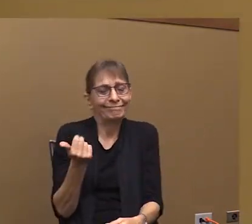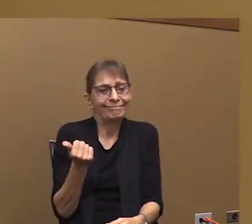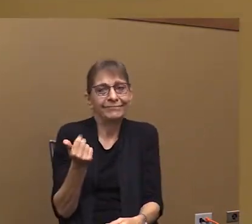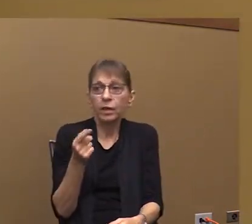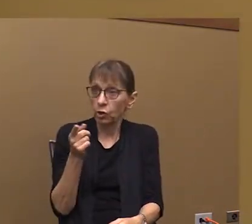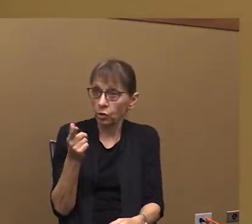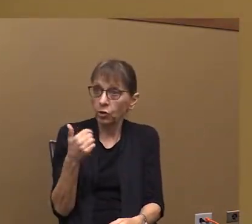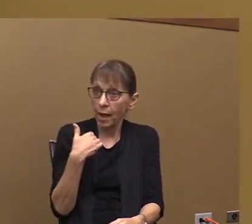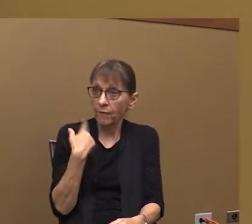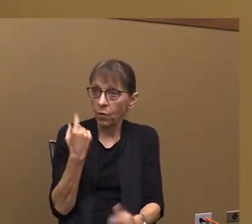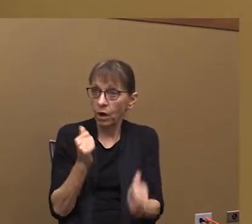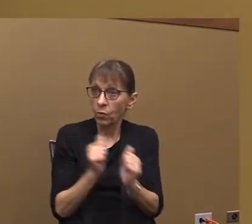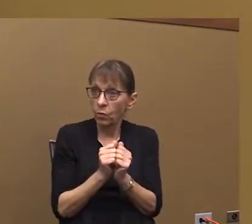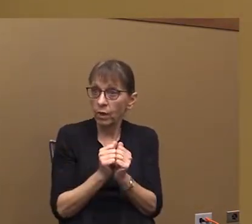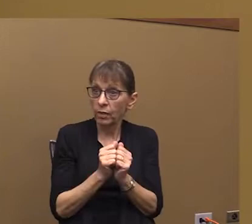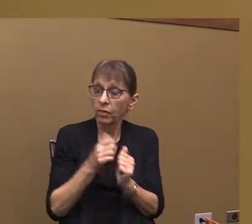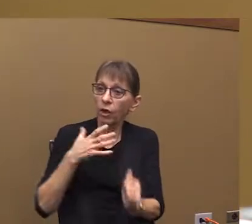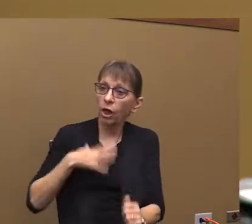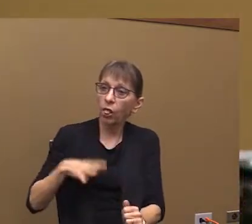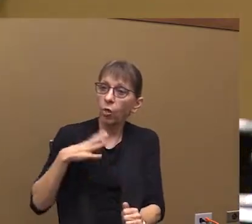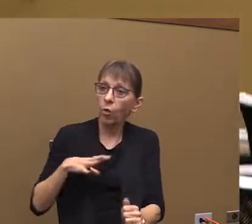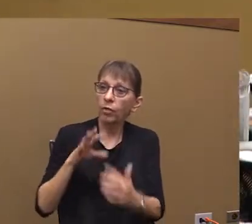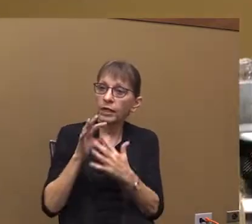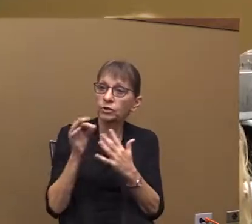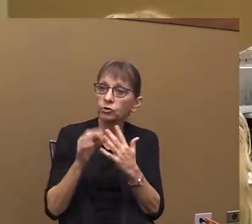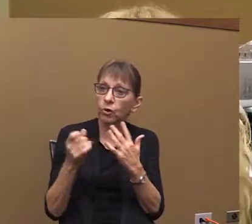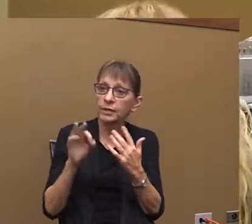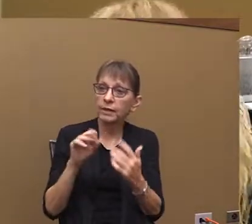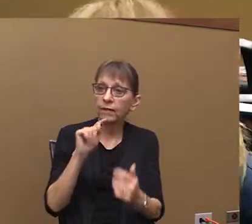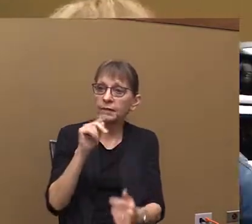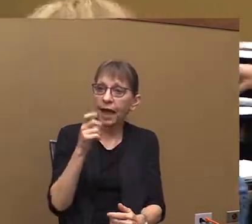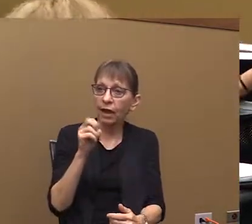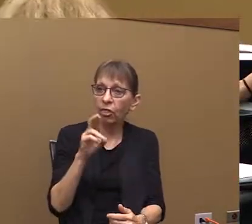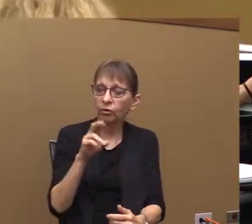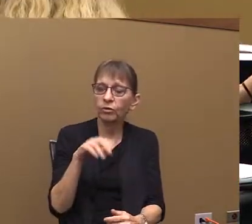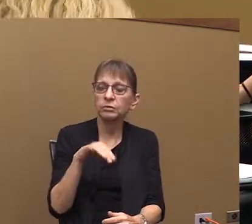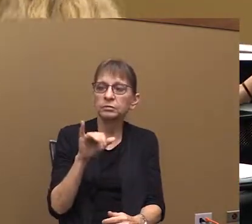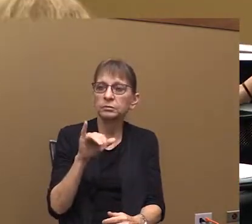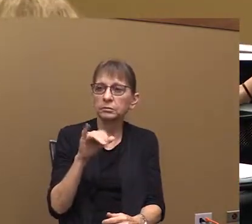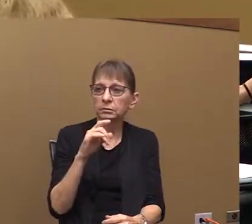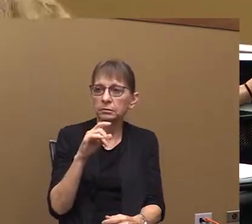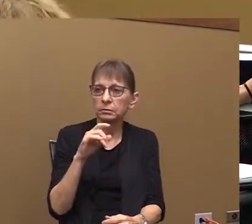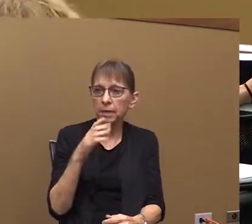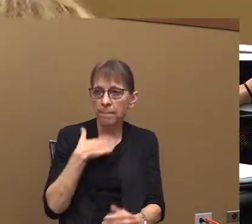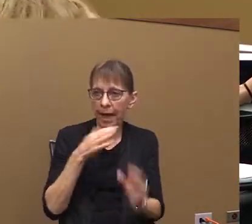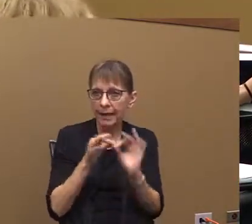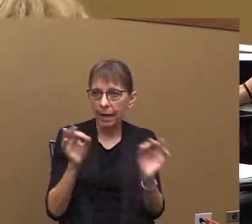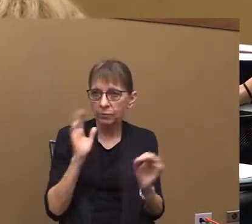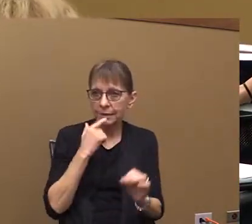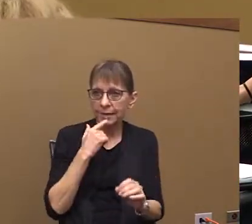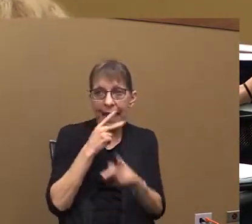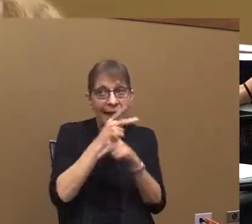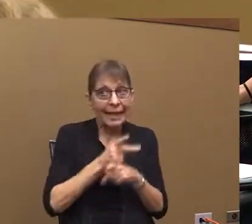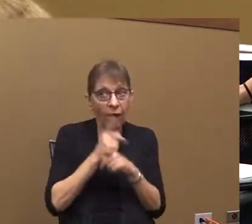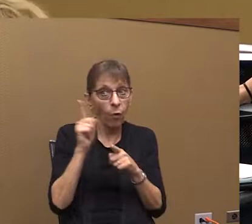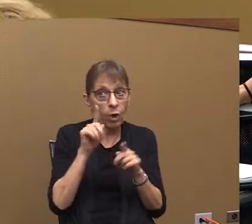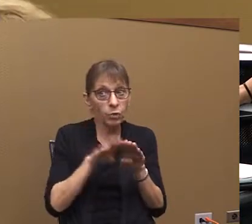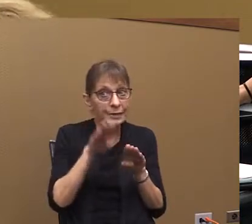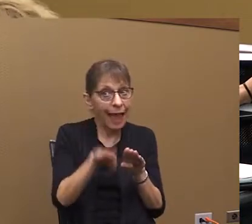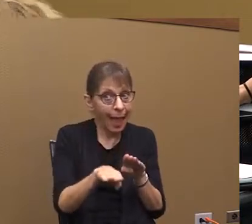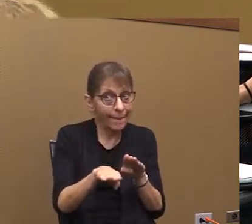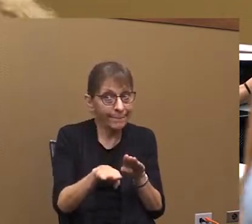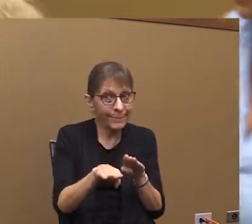picture? You have the one with the clothing choice of the toddler. Yeah, My caption was careful where you